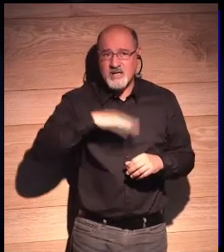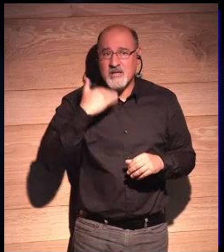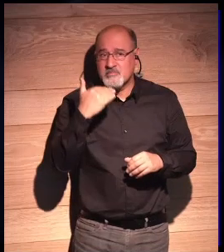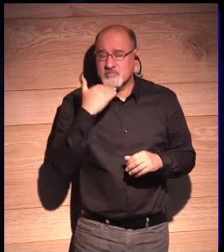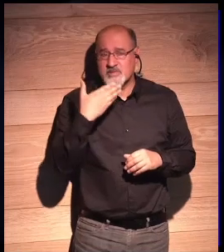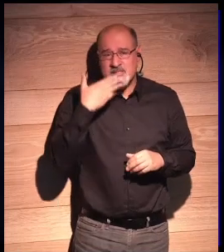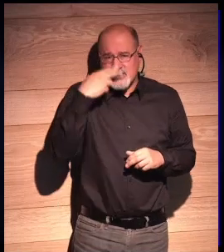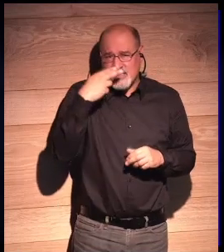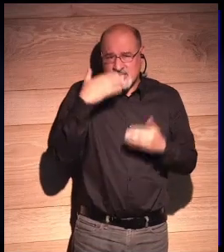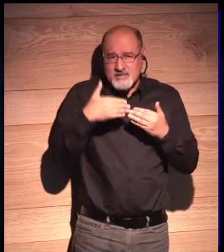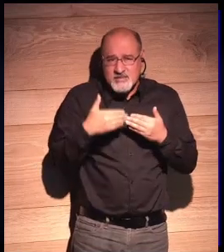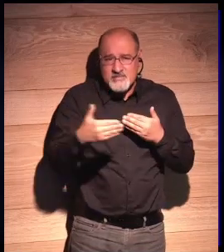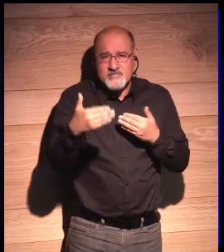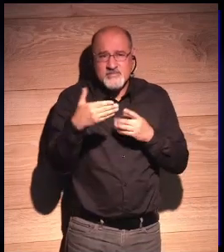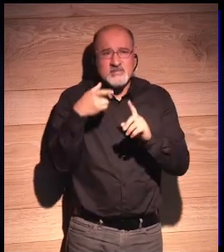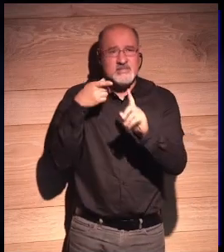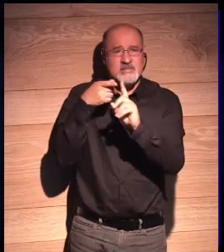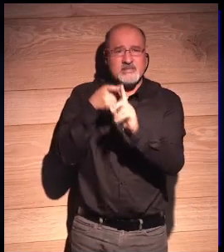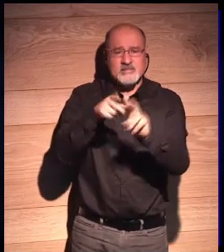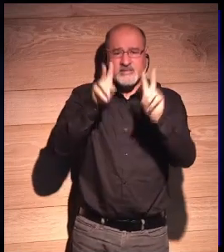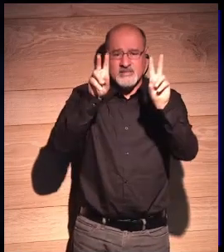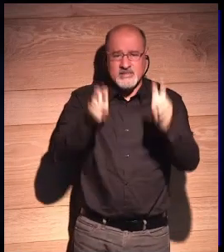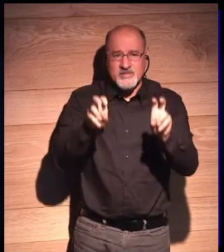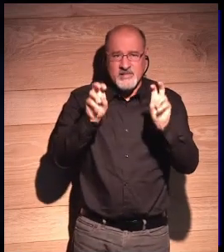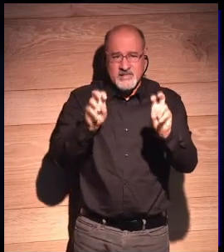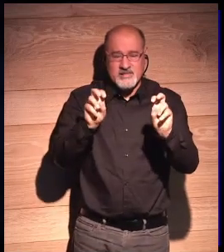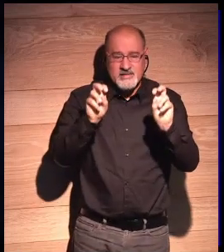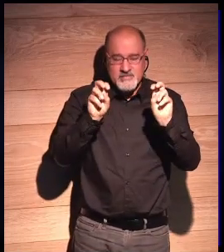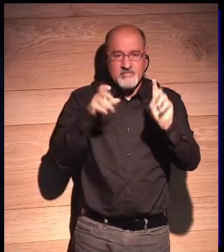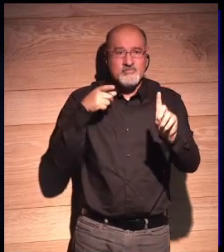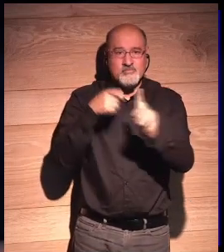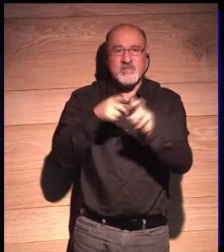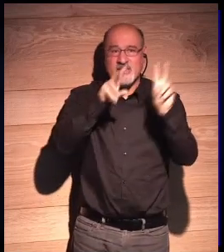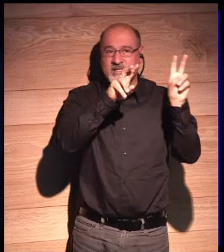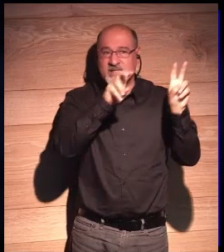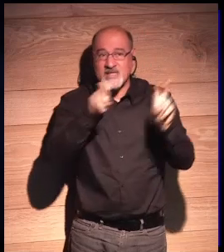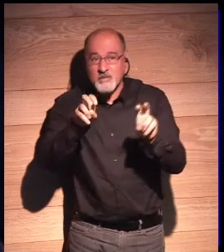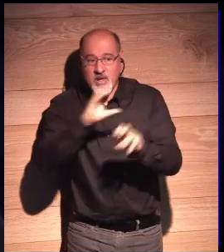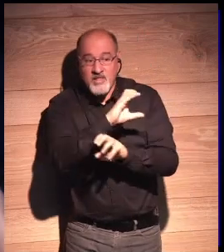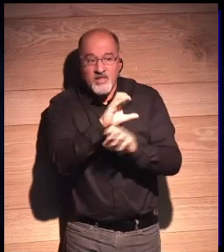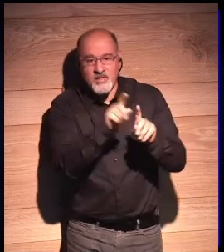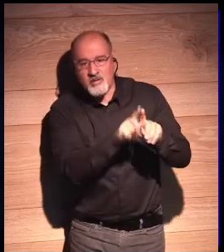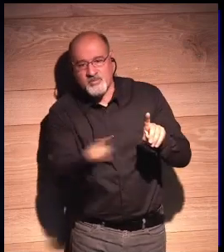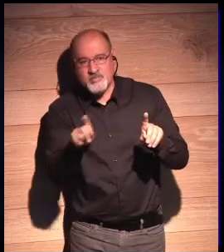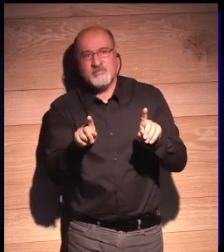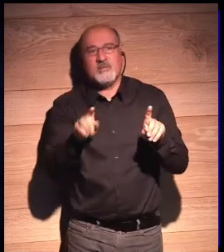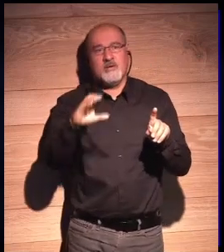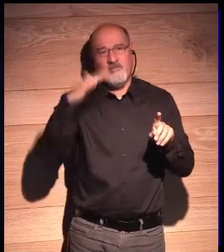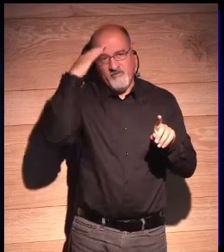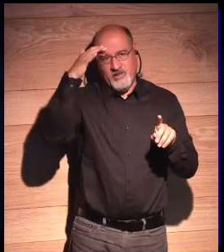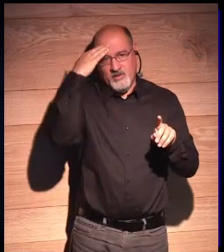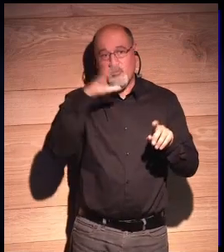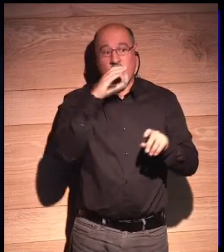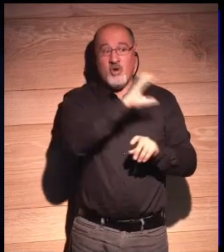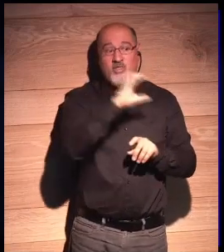any plausibility to it, it would everybody would laugh at it and it would not work. And so